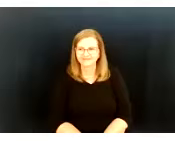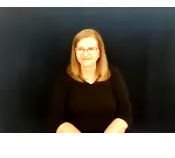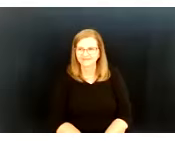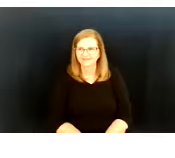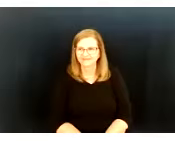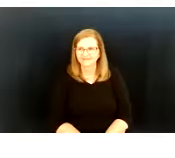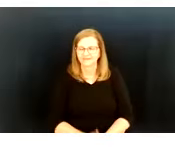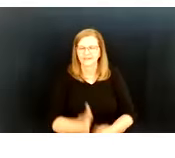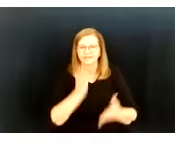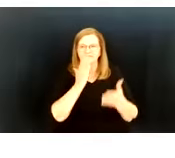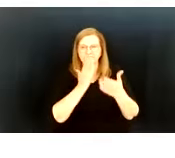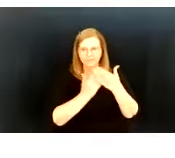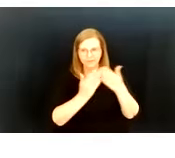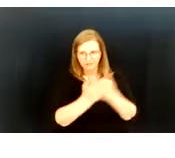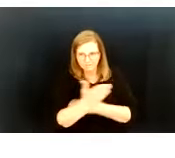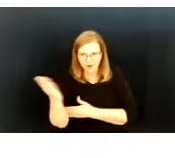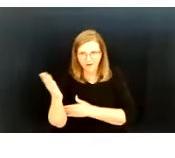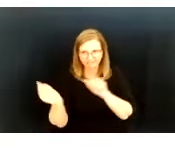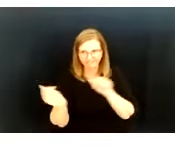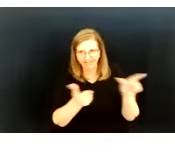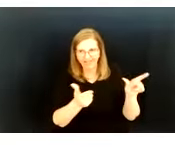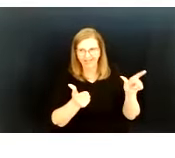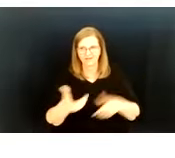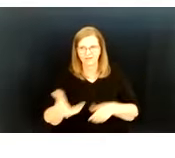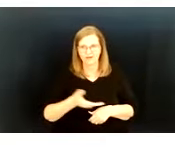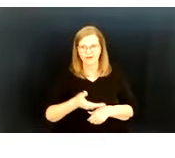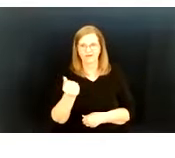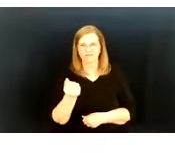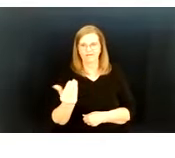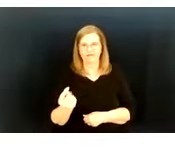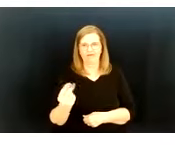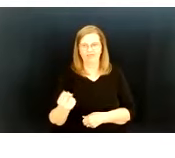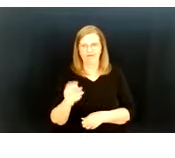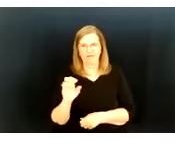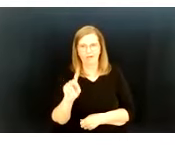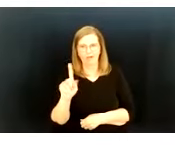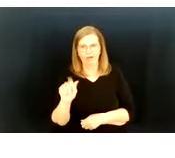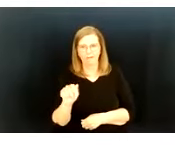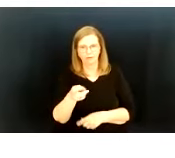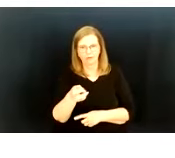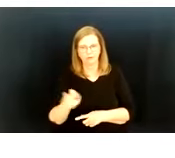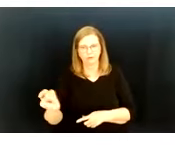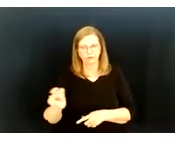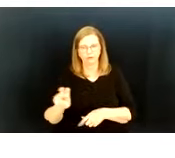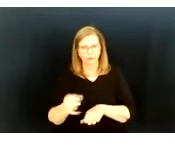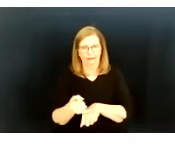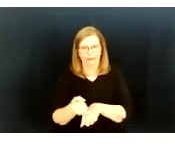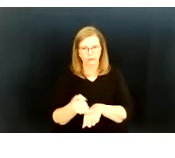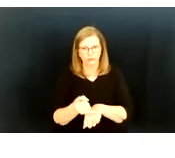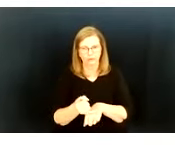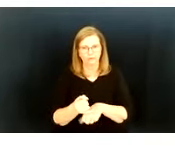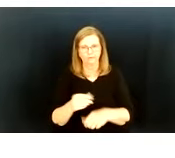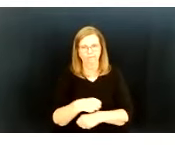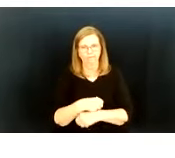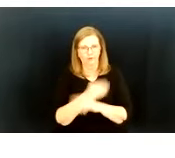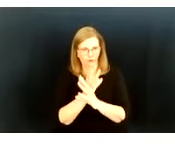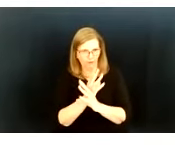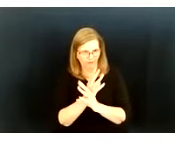Good morning, everyone. Welcome to the 15th Oklahoma Transition Institute virtual